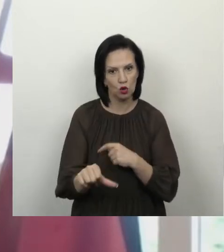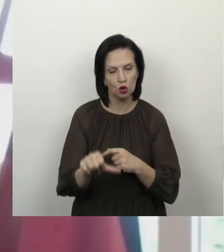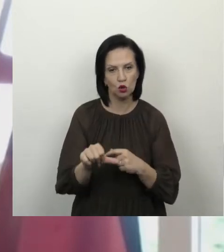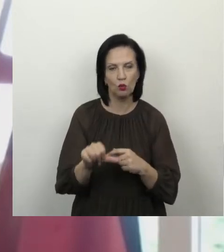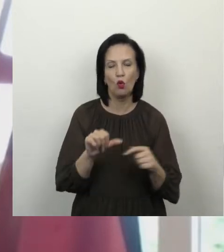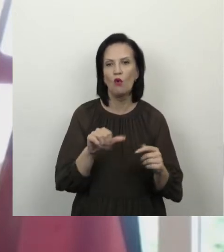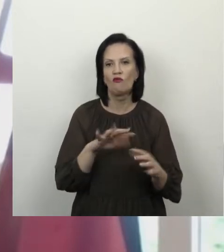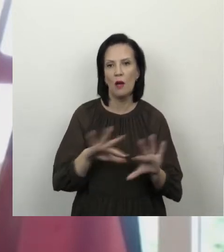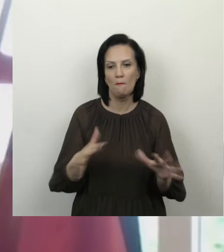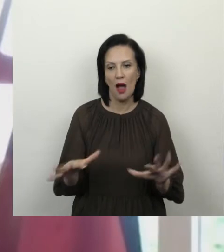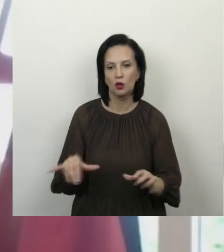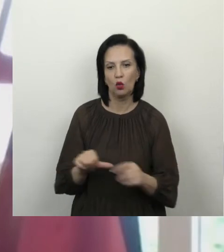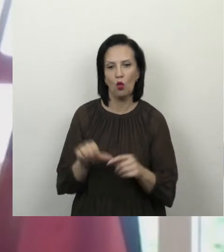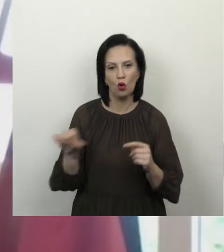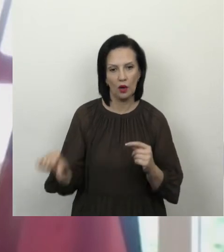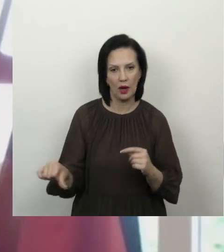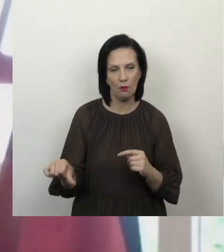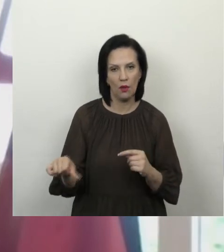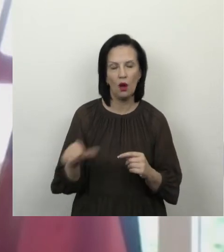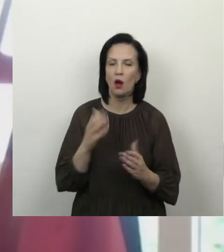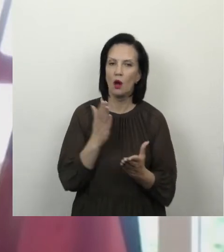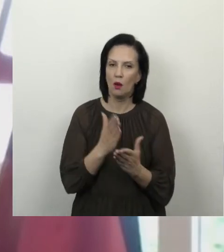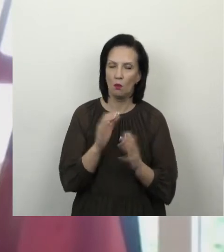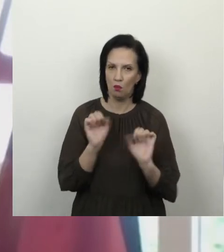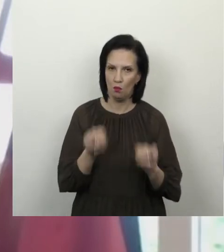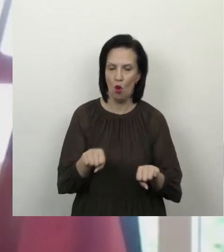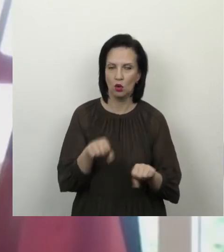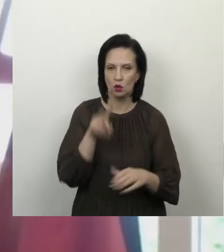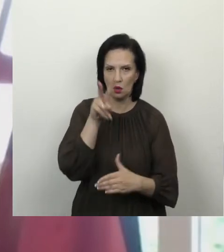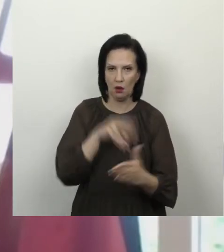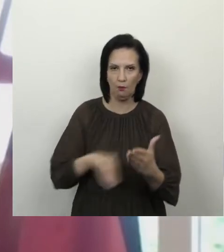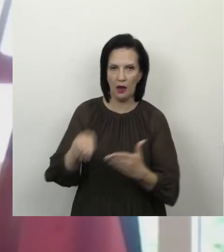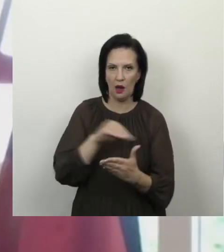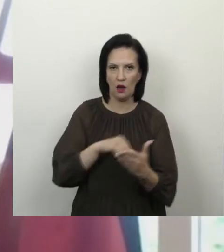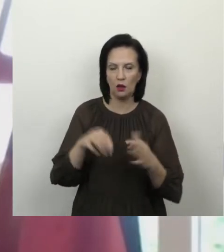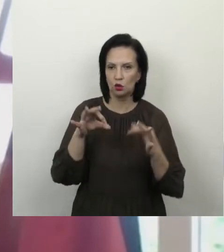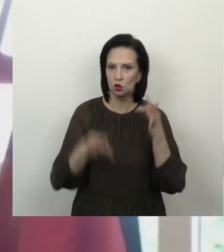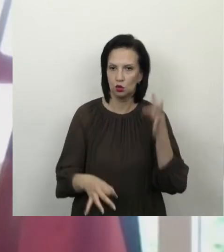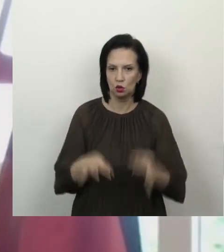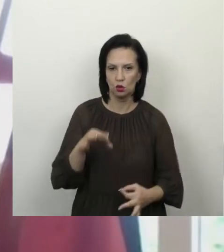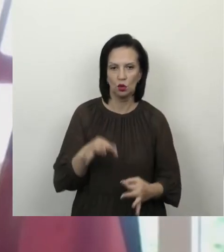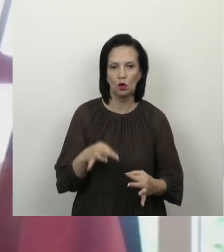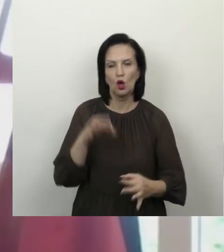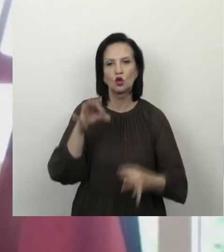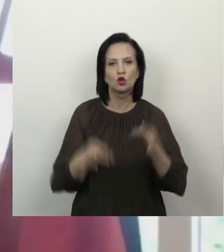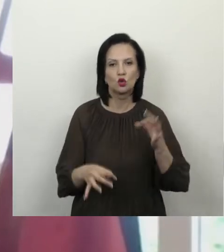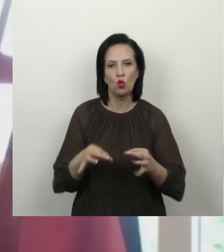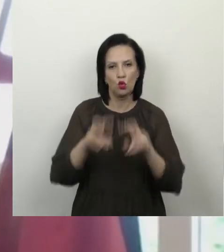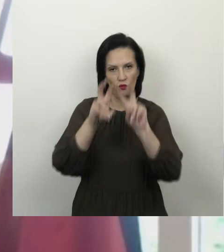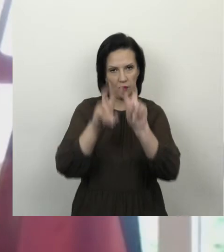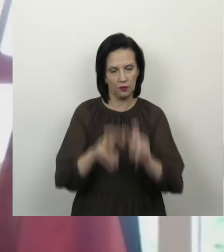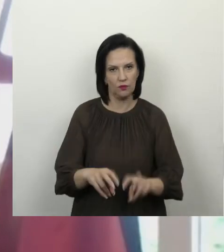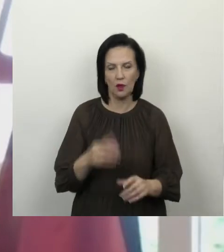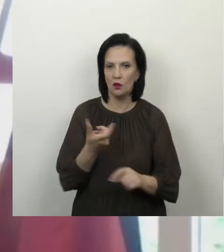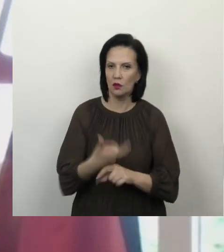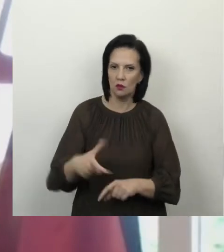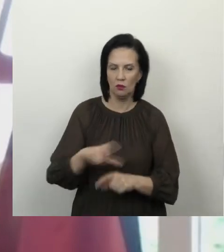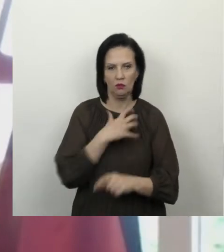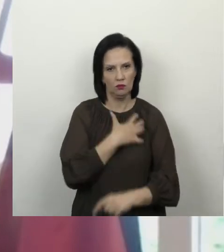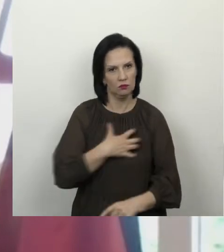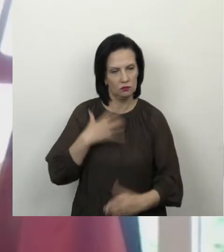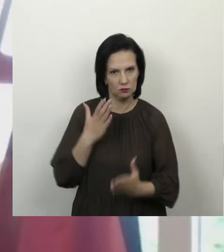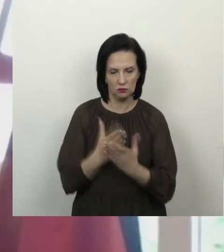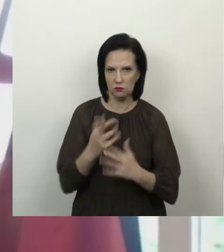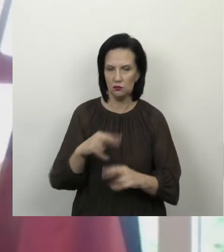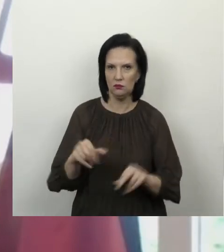of judicial review. Judicial review is of central importance for safeguarding the